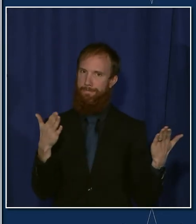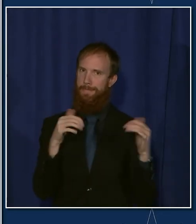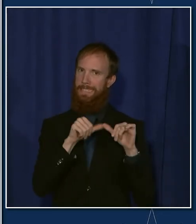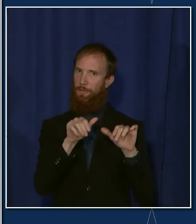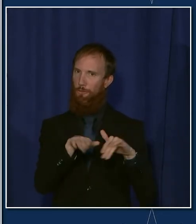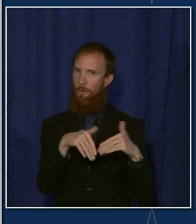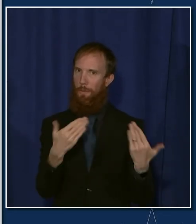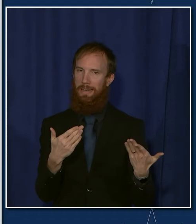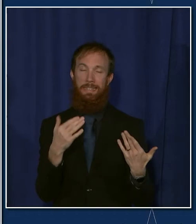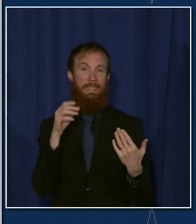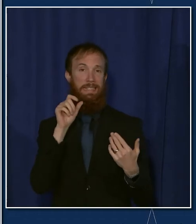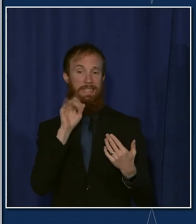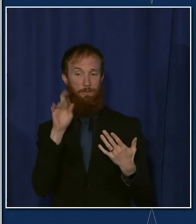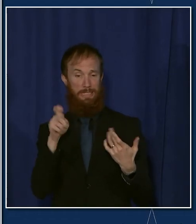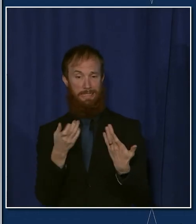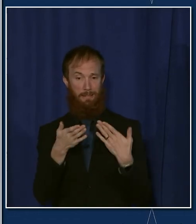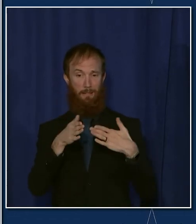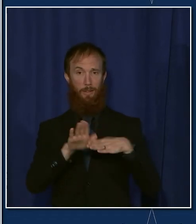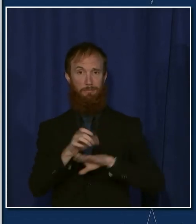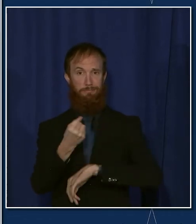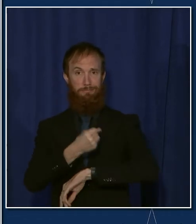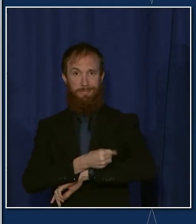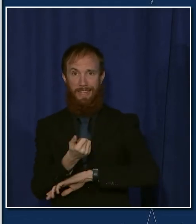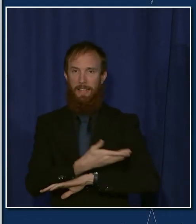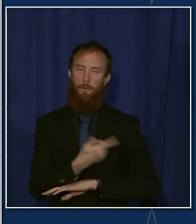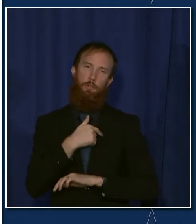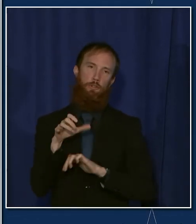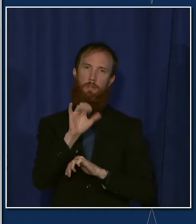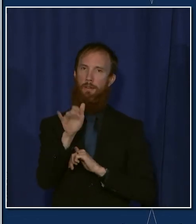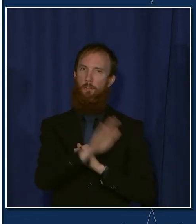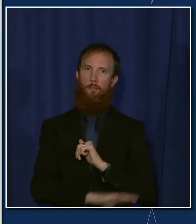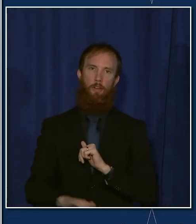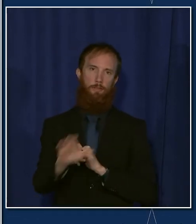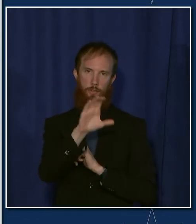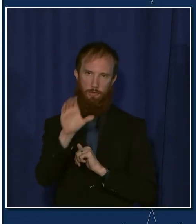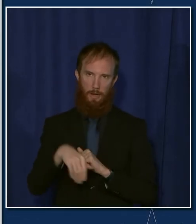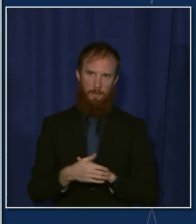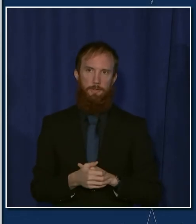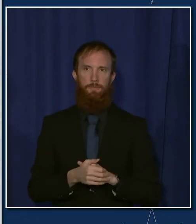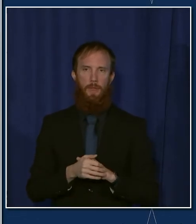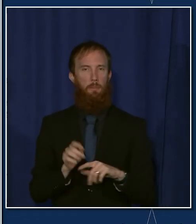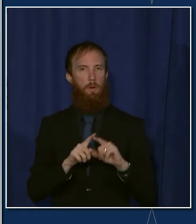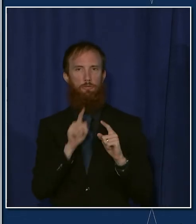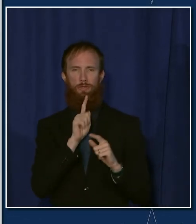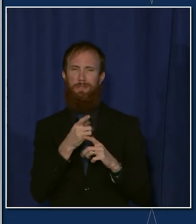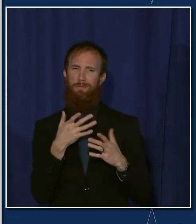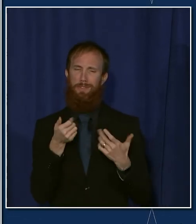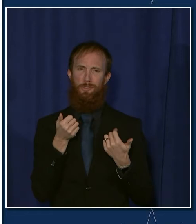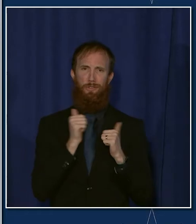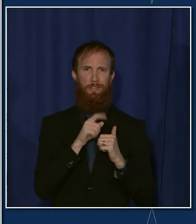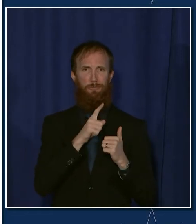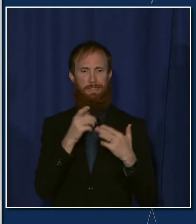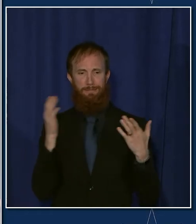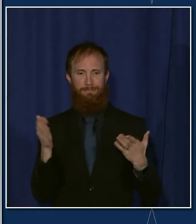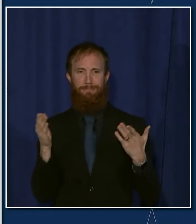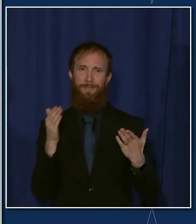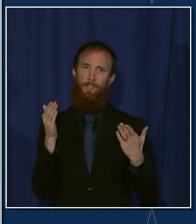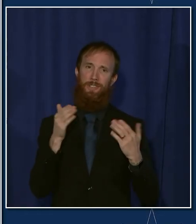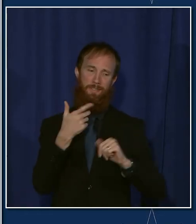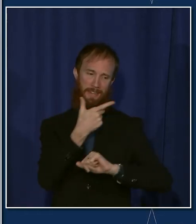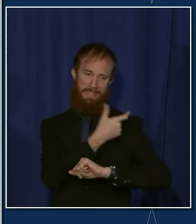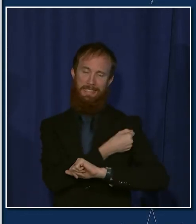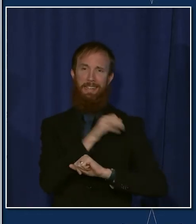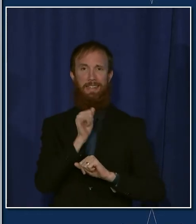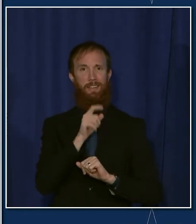would do that across the city. But vaccination, and doing anything that promotes confidence in it really is the end game here.